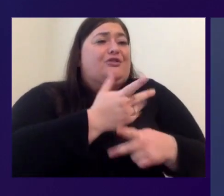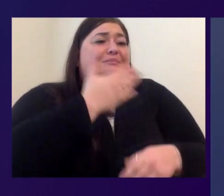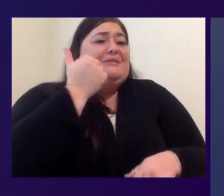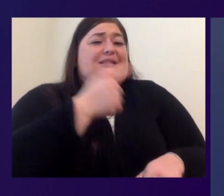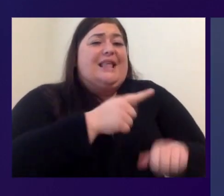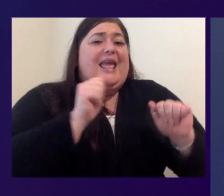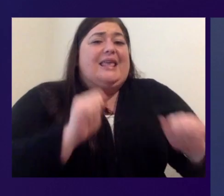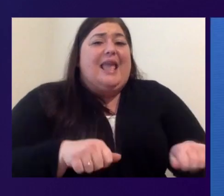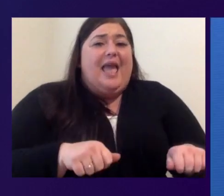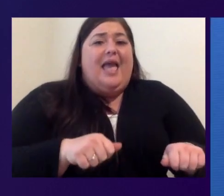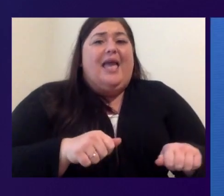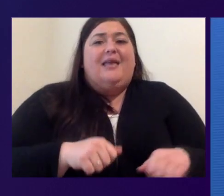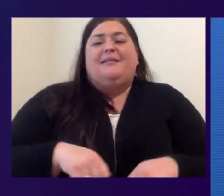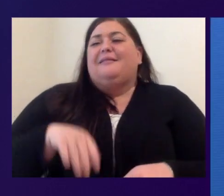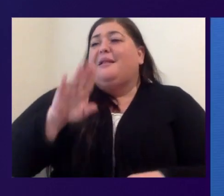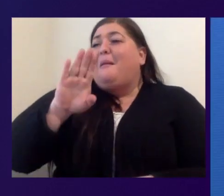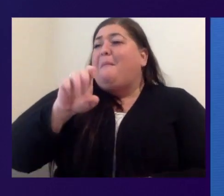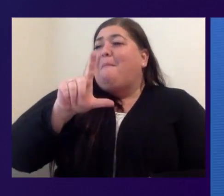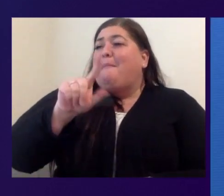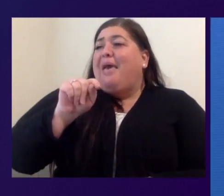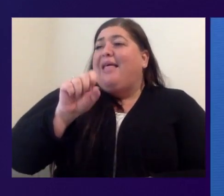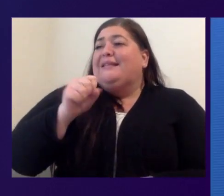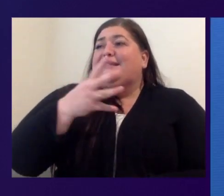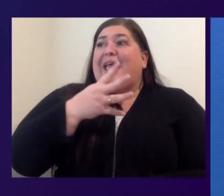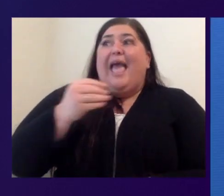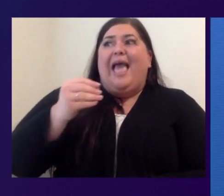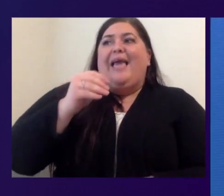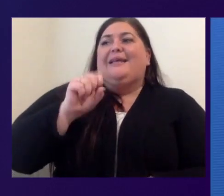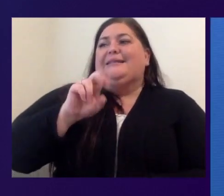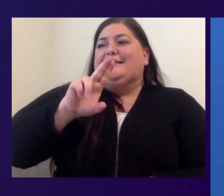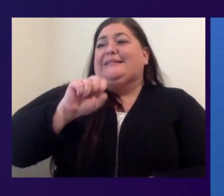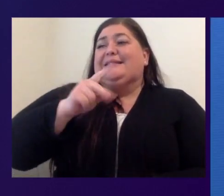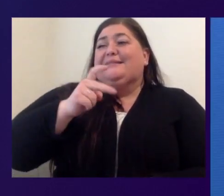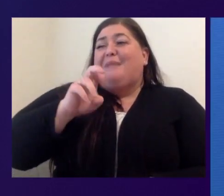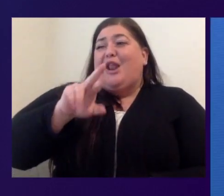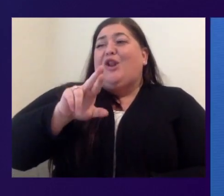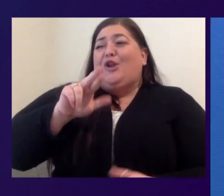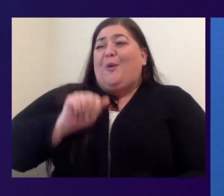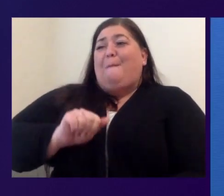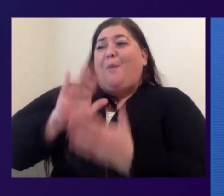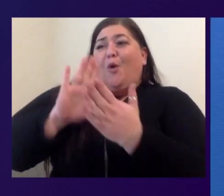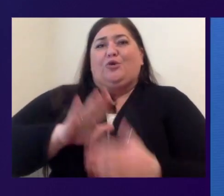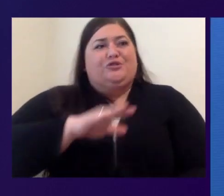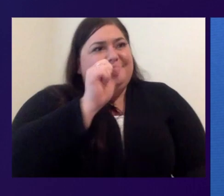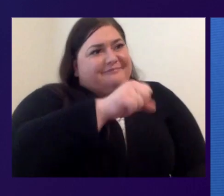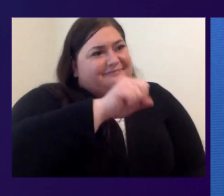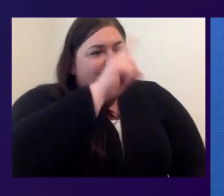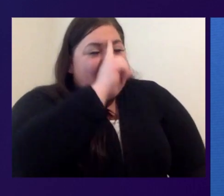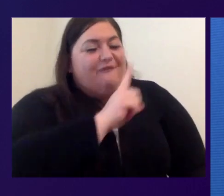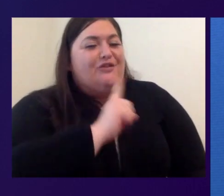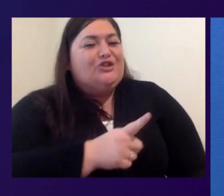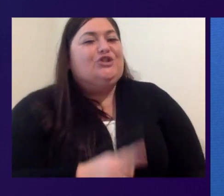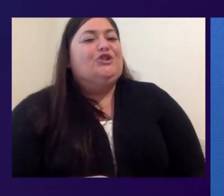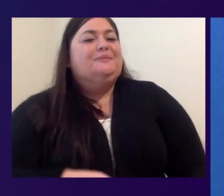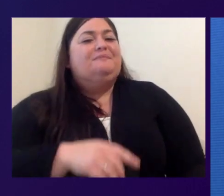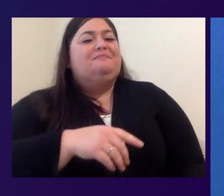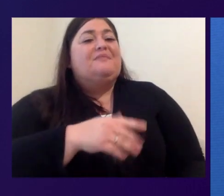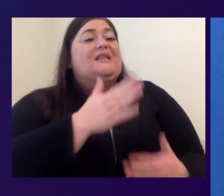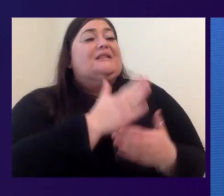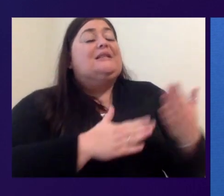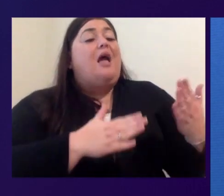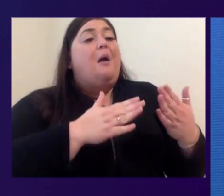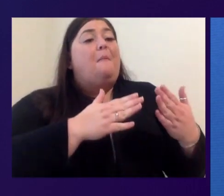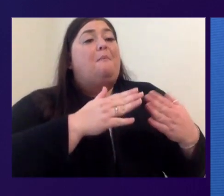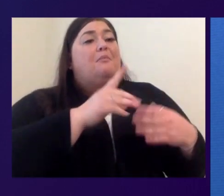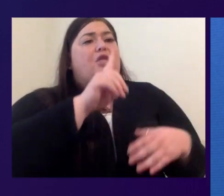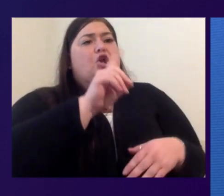suspenders approach. Exactly. Is what I've always heard. Exactly right. There's other folks who are seeing this as a great substitute for other things they've done in the